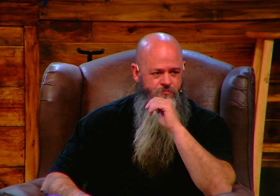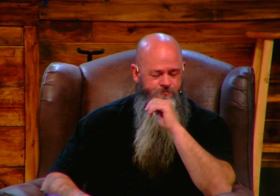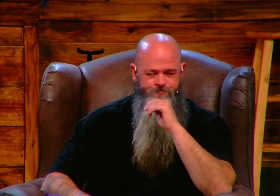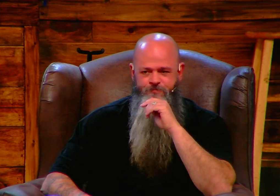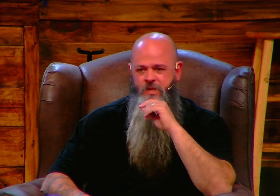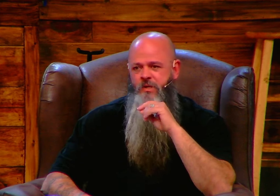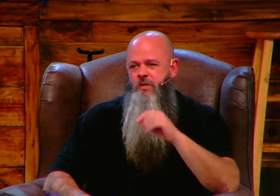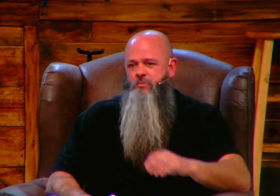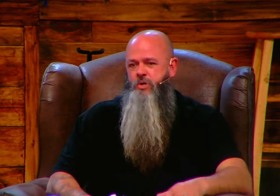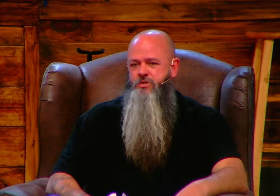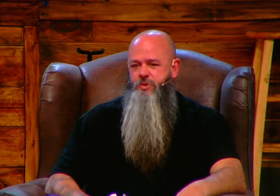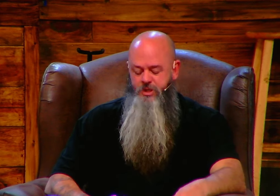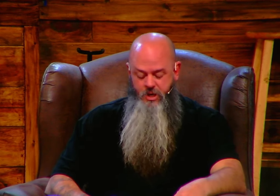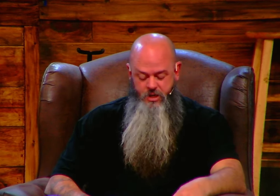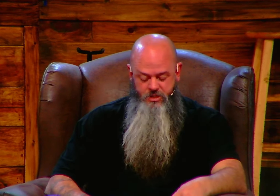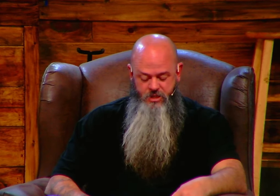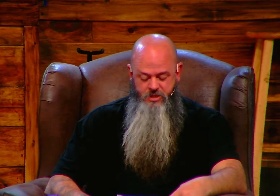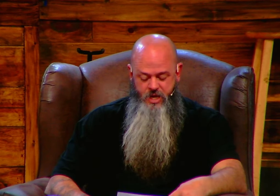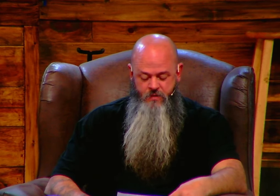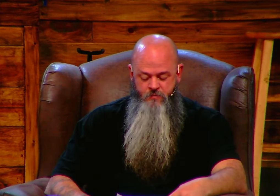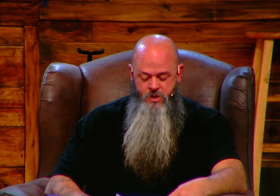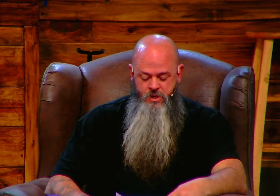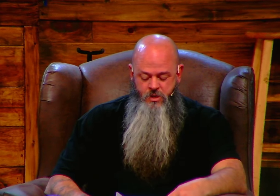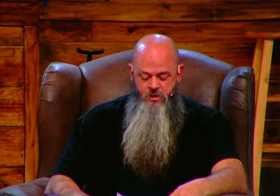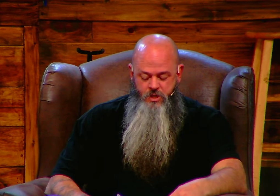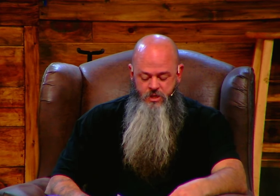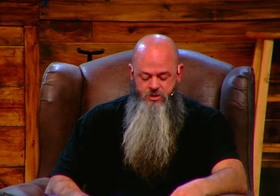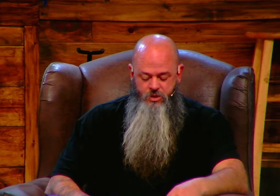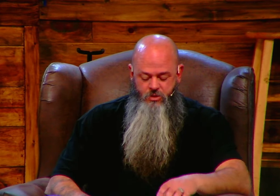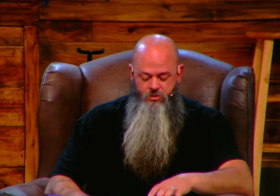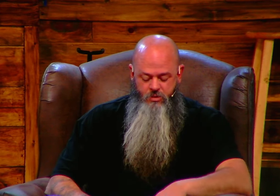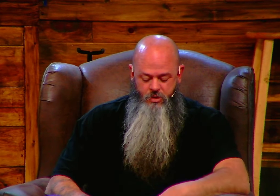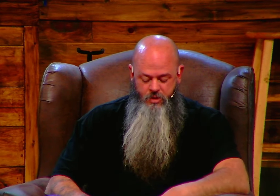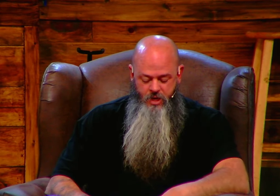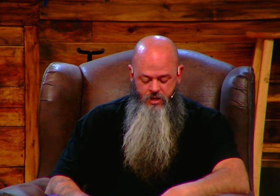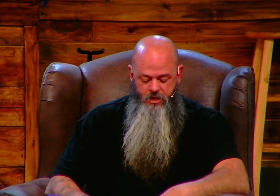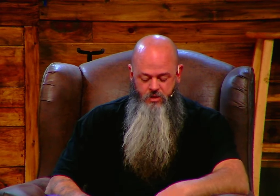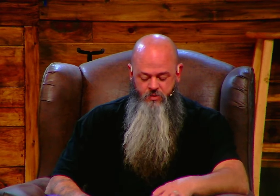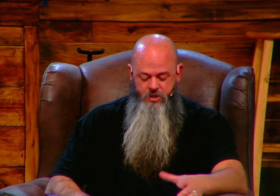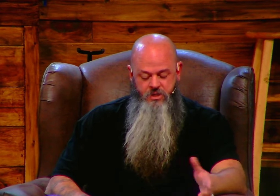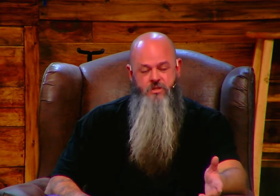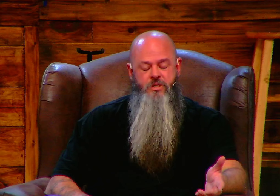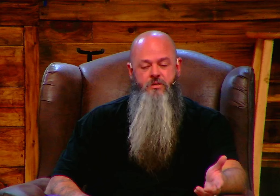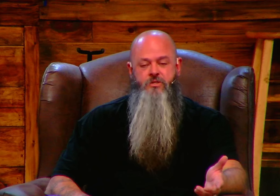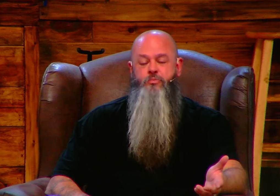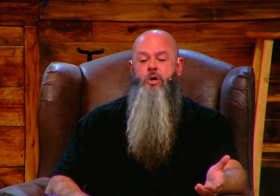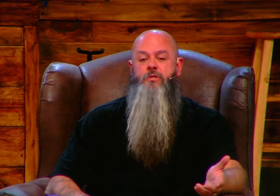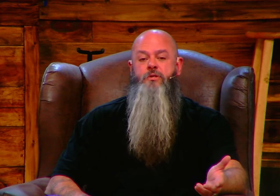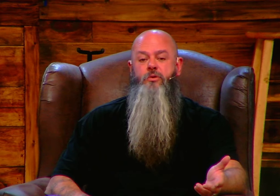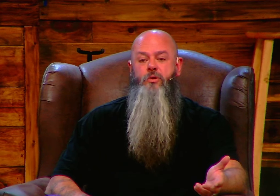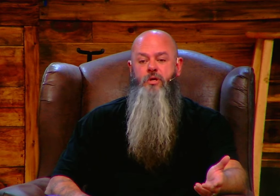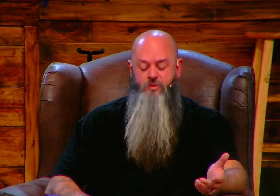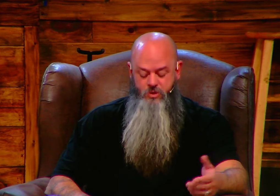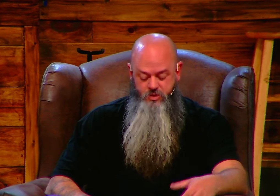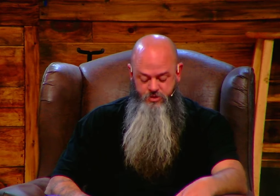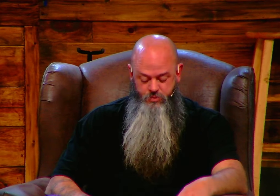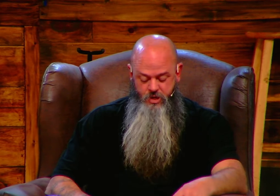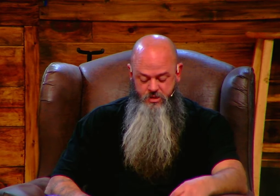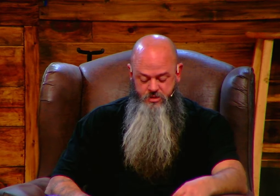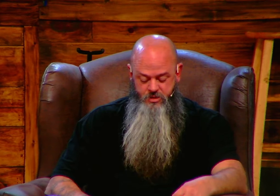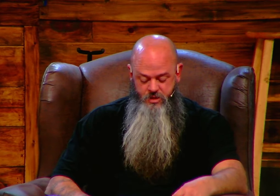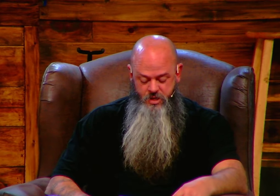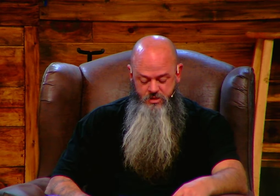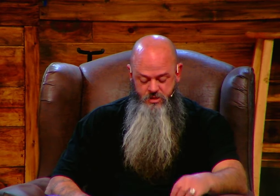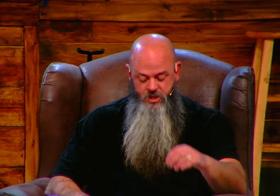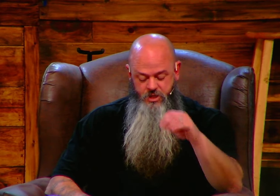you. Praise be to God, he does that. And so I know that this didn't surprise the Lord, even though it